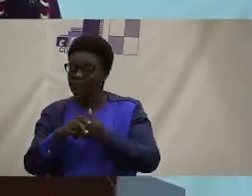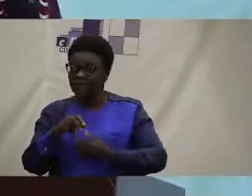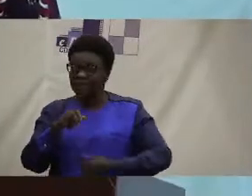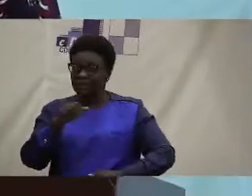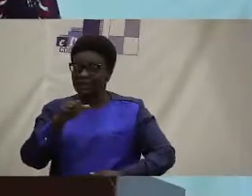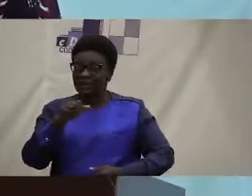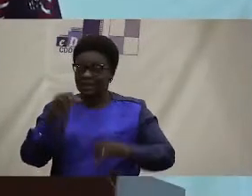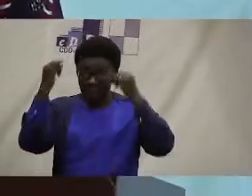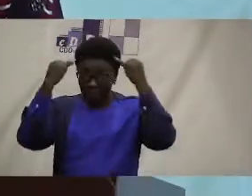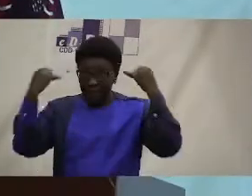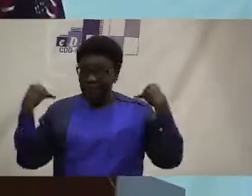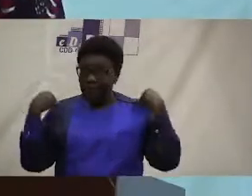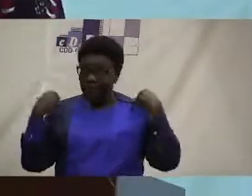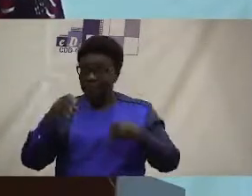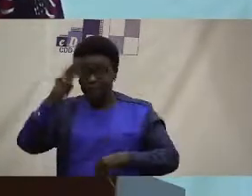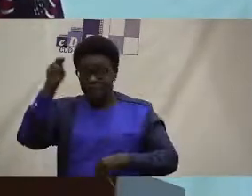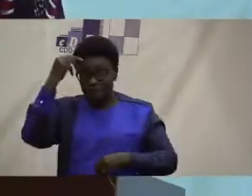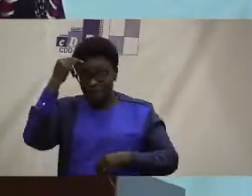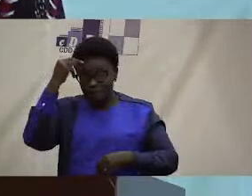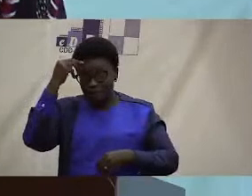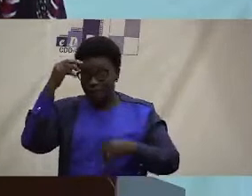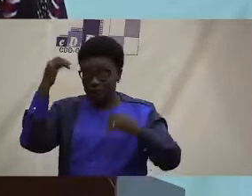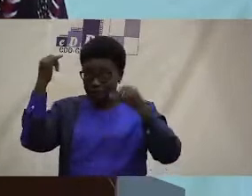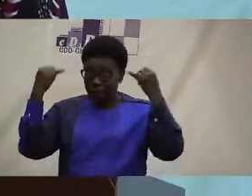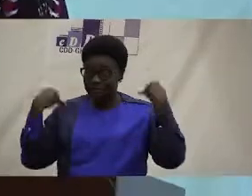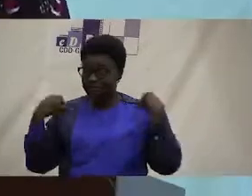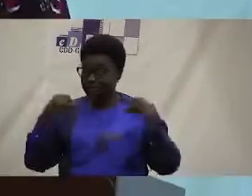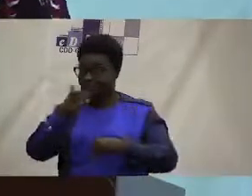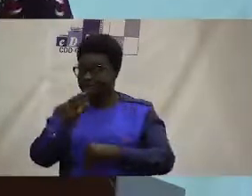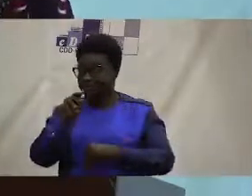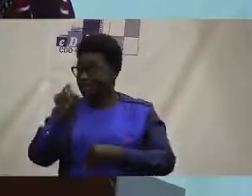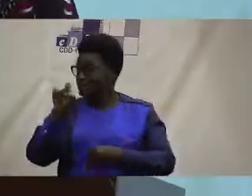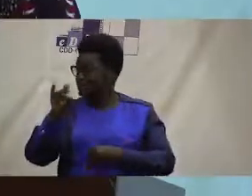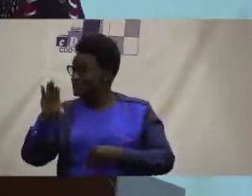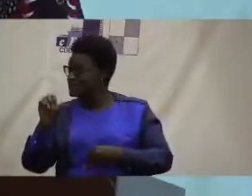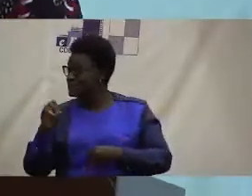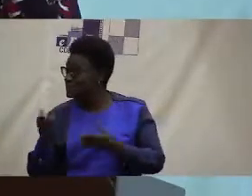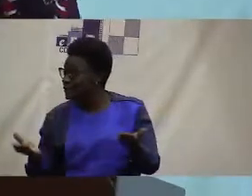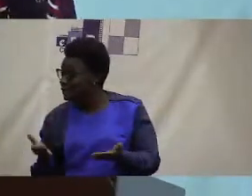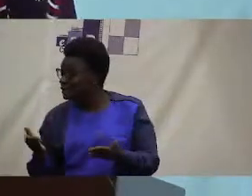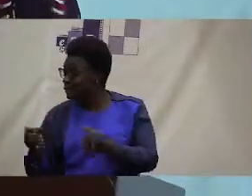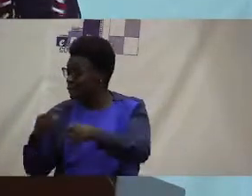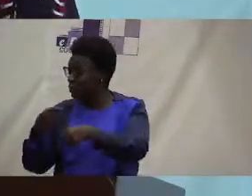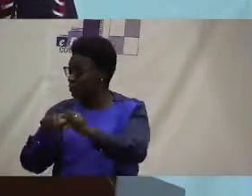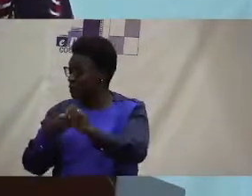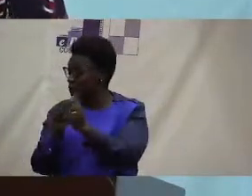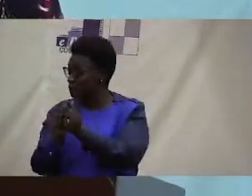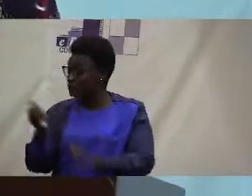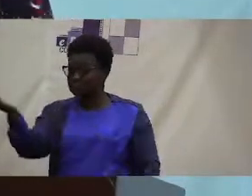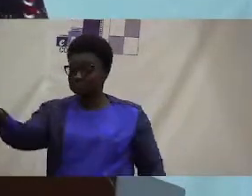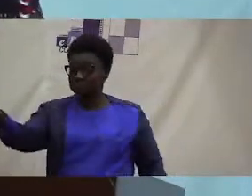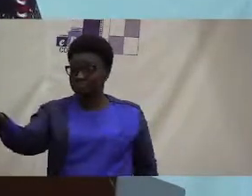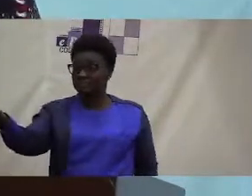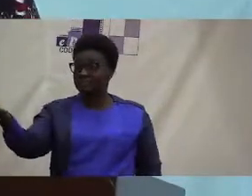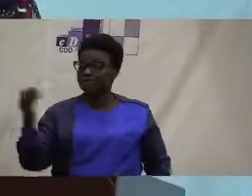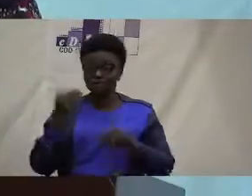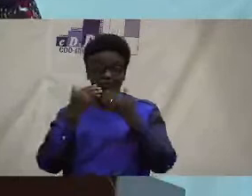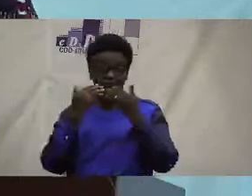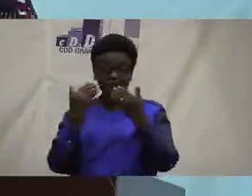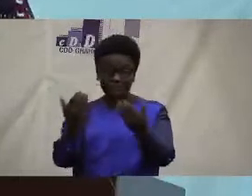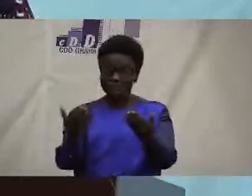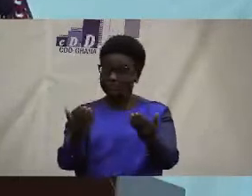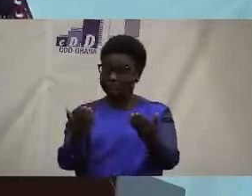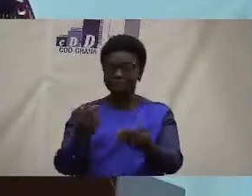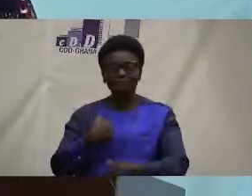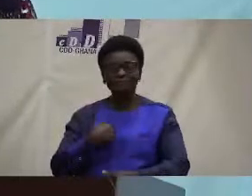Deputy Attorney General in the Ministry of Justice. We want to make a comment? Okay, we'll start with him. Thank you very much.